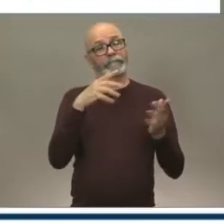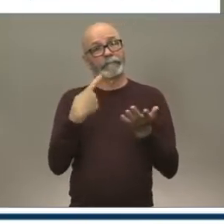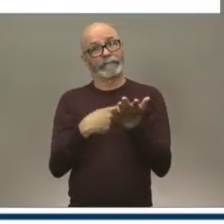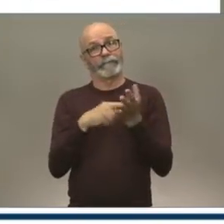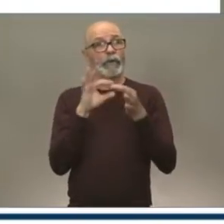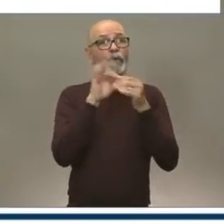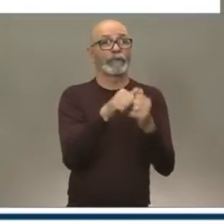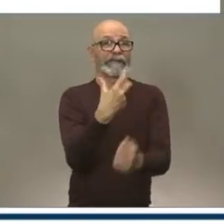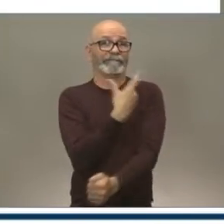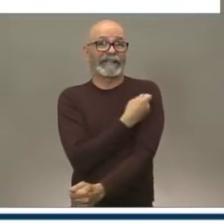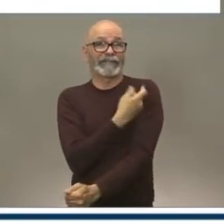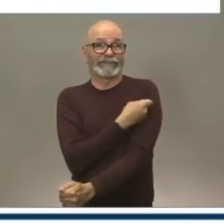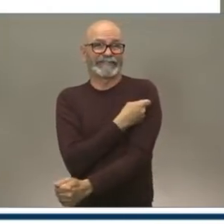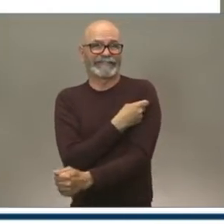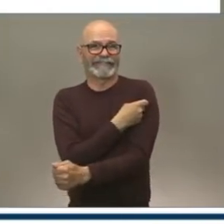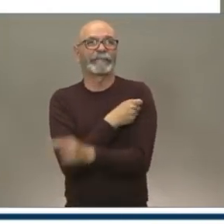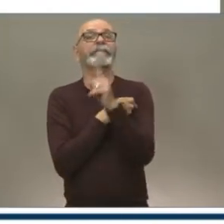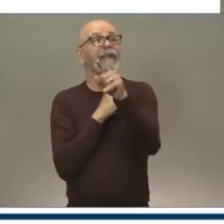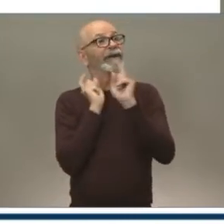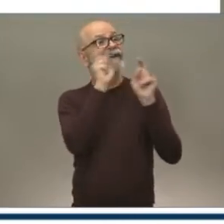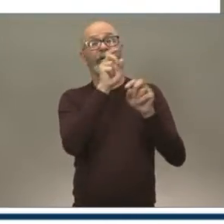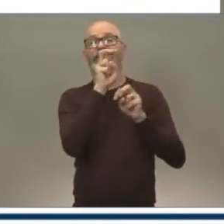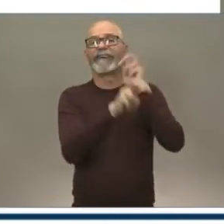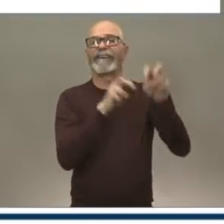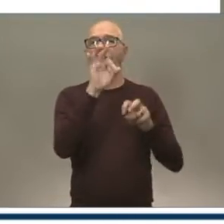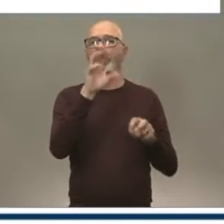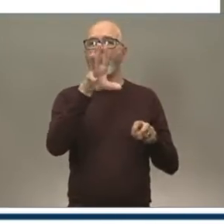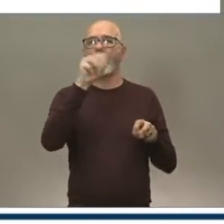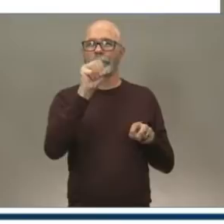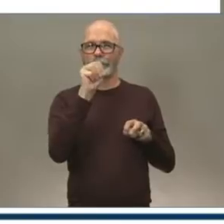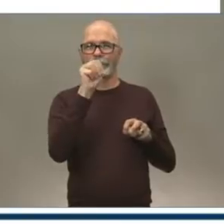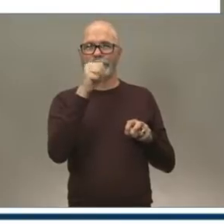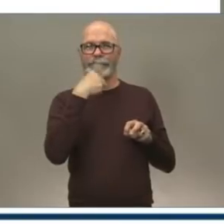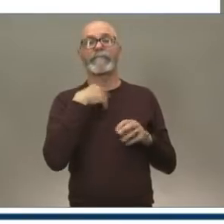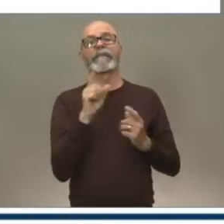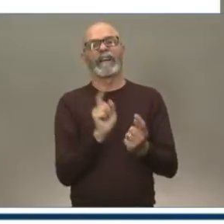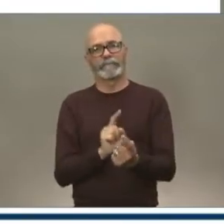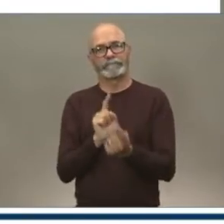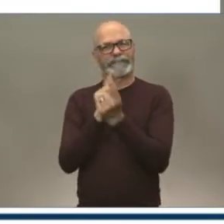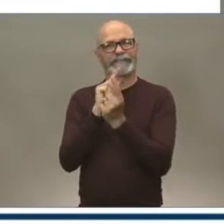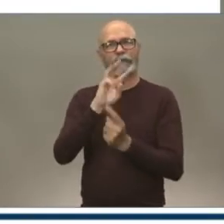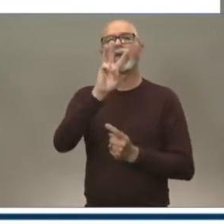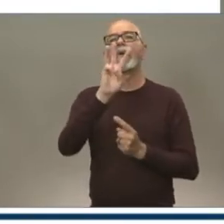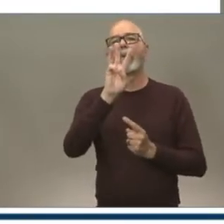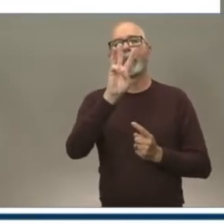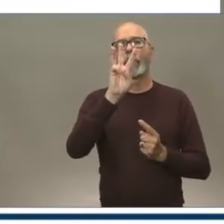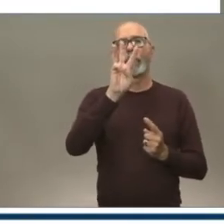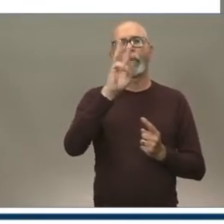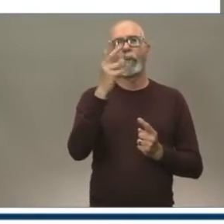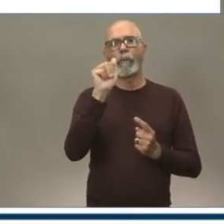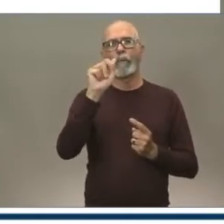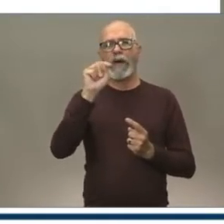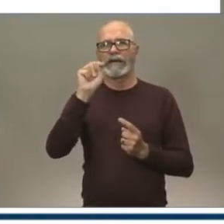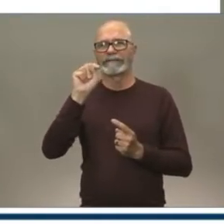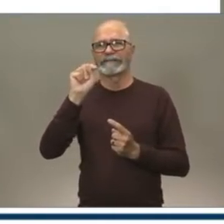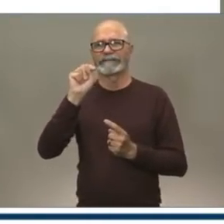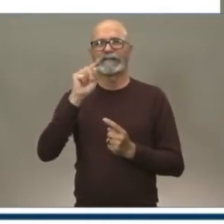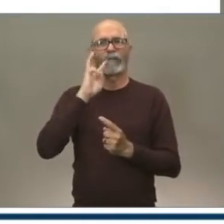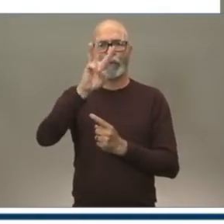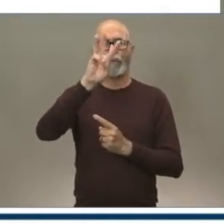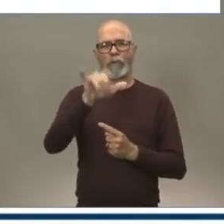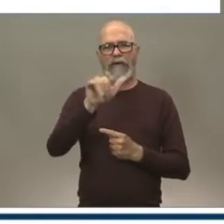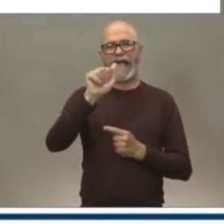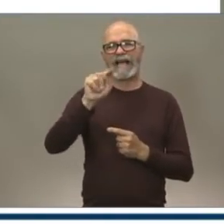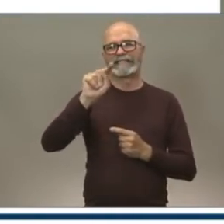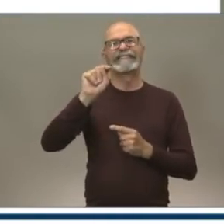Premier, and had the pleasure of meeting Ms. Watt and with talking with staff at the clinic and seeing how efficiently these clinics are